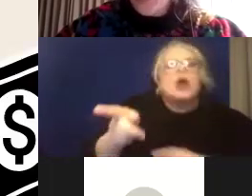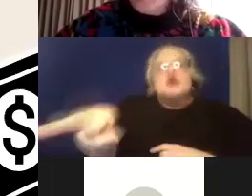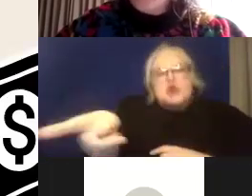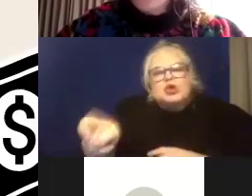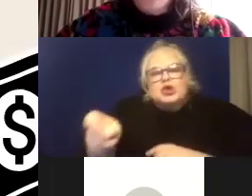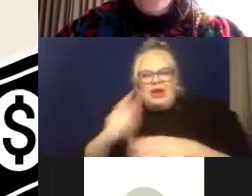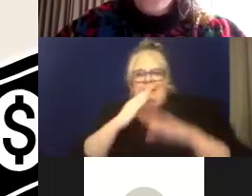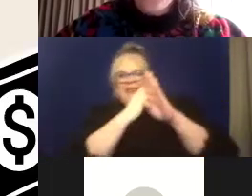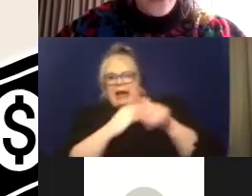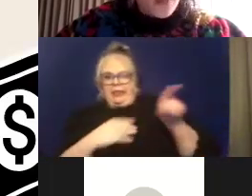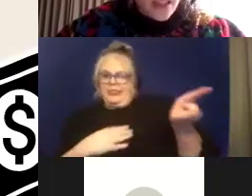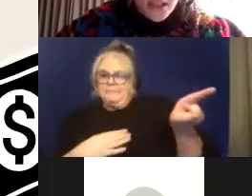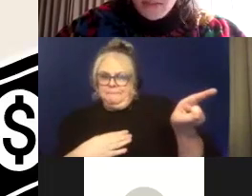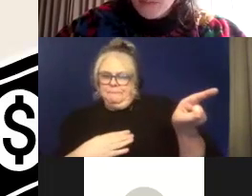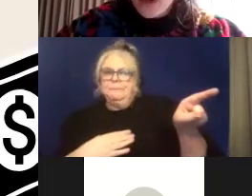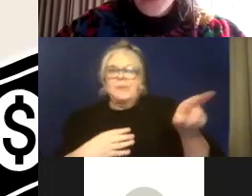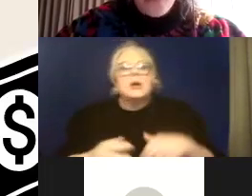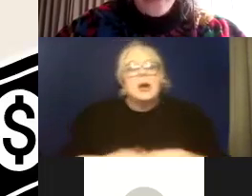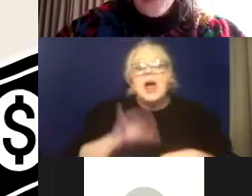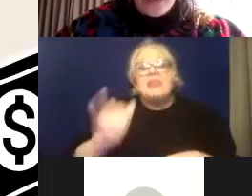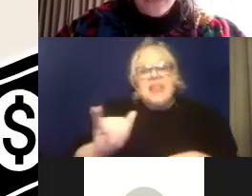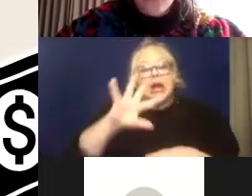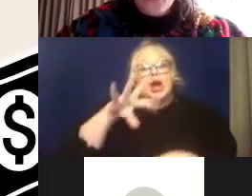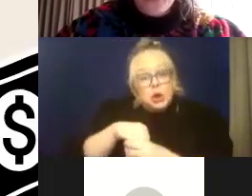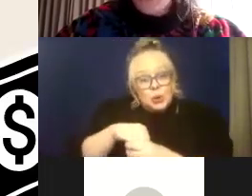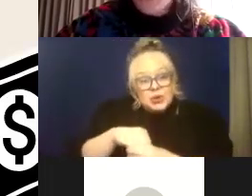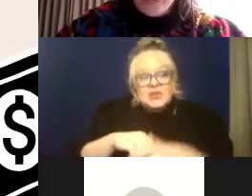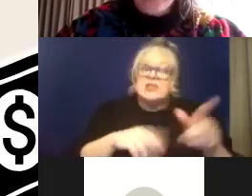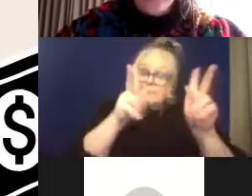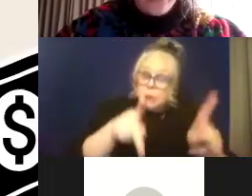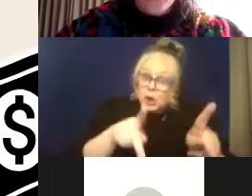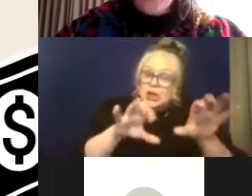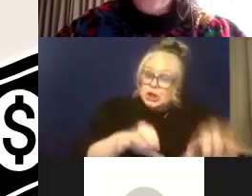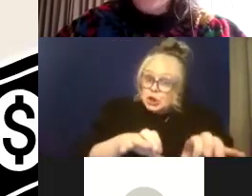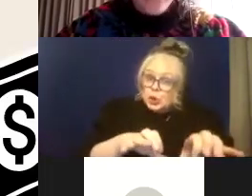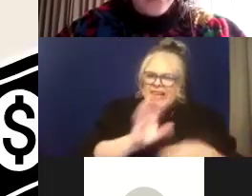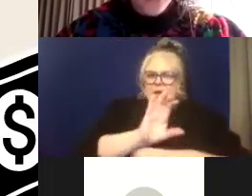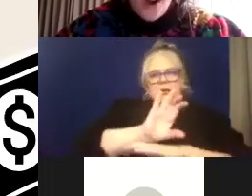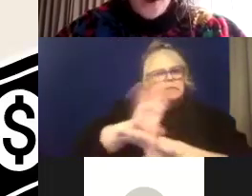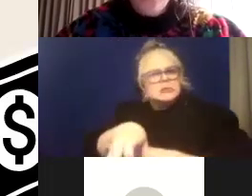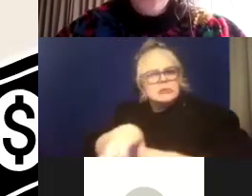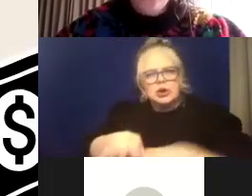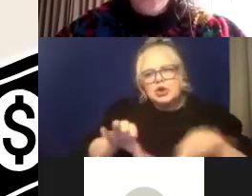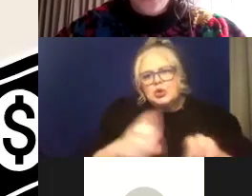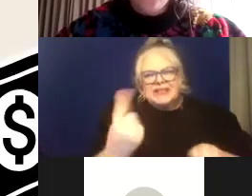you. This includes the blackmailer, but also anyone else who may be trying to connect with you because they